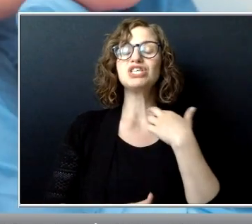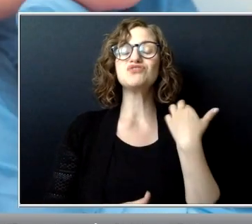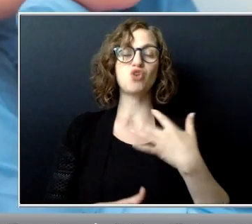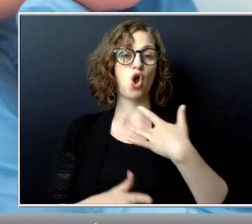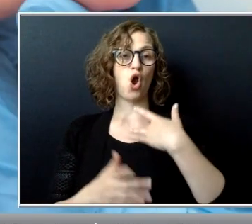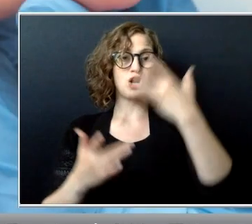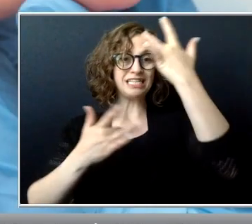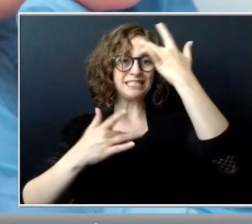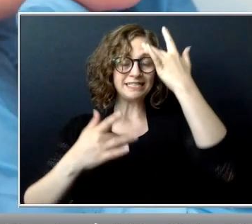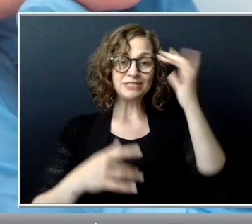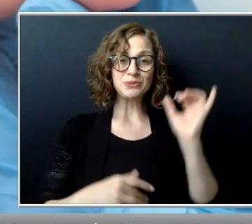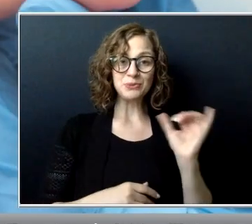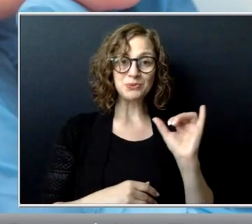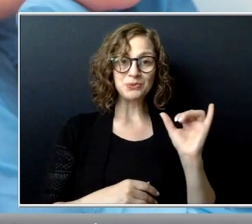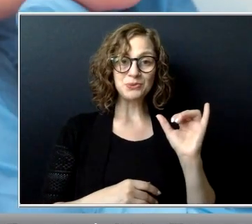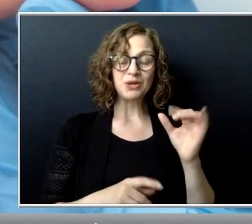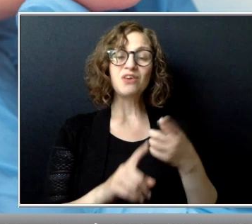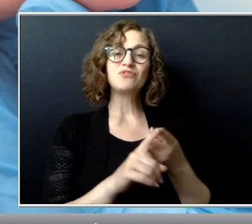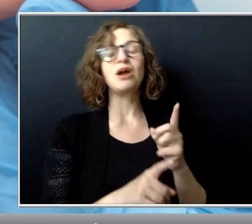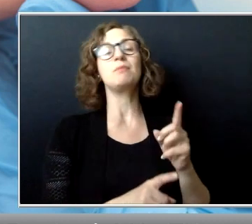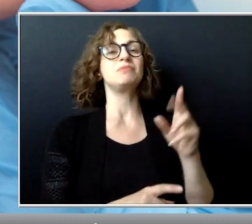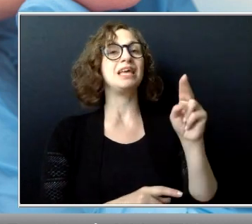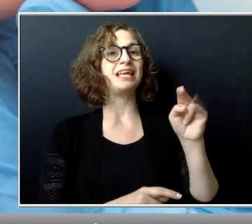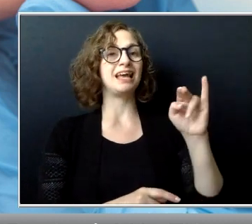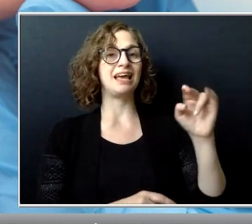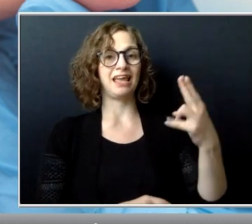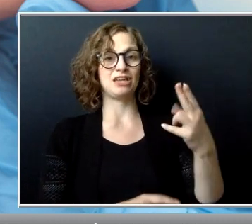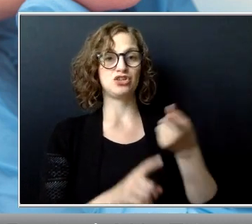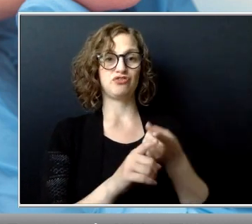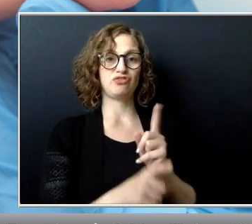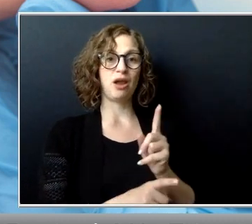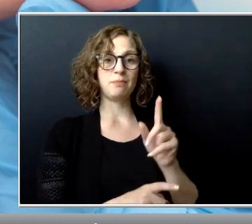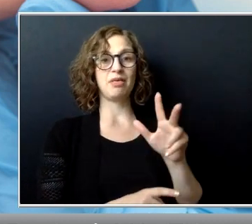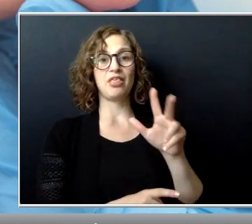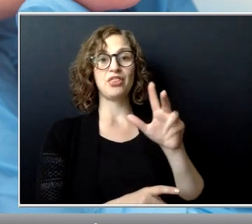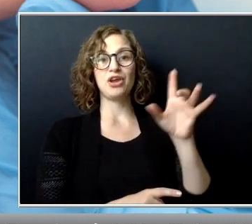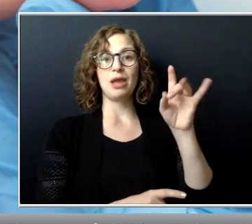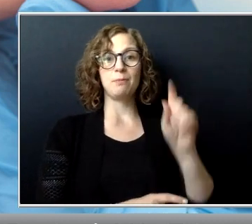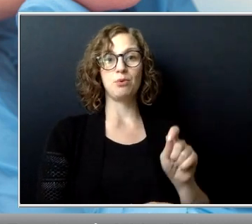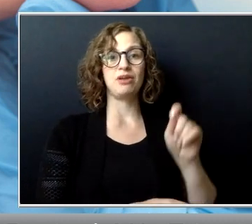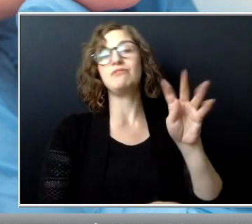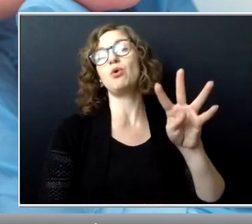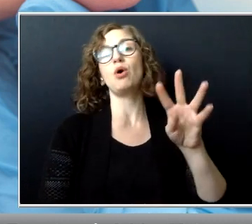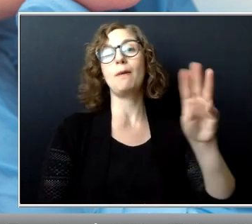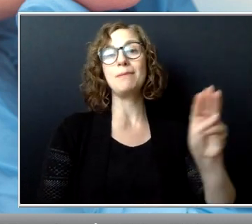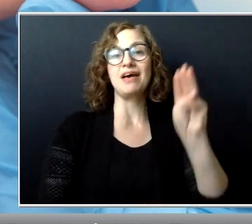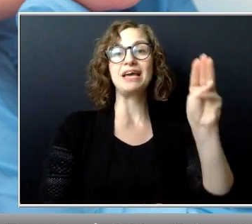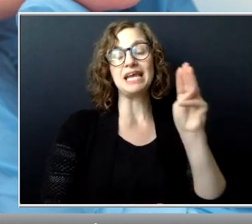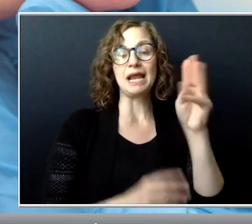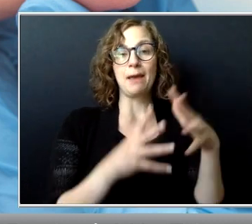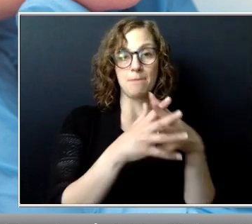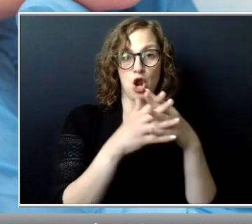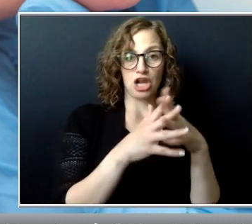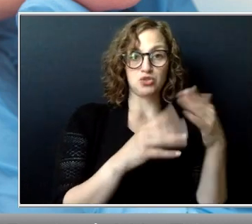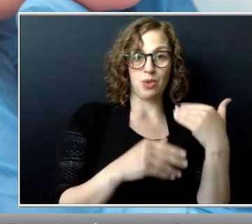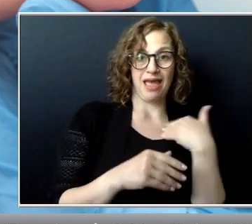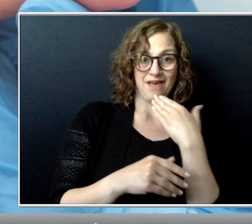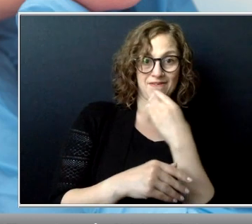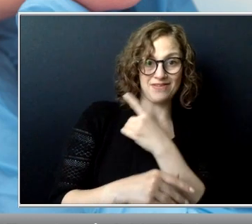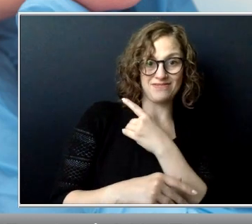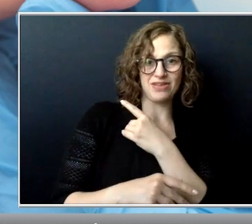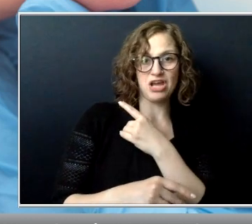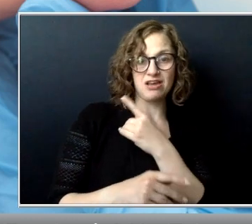of the 38.4 million Americans who have it, 2 million have type 1. And then get this, there are